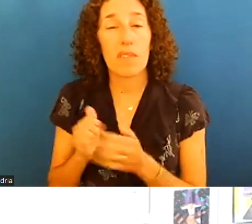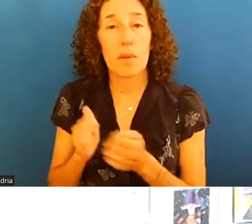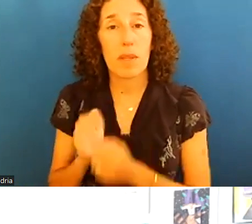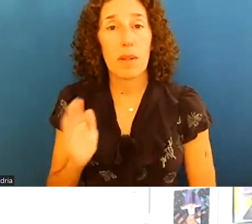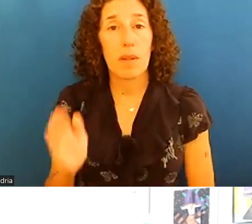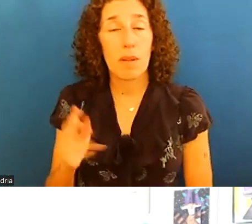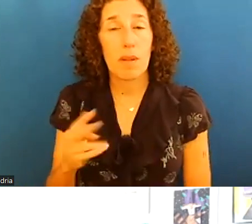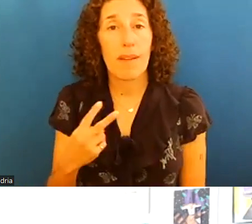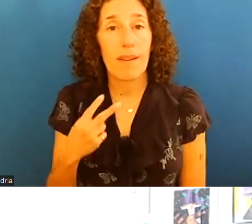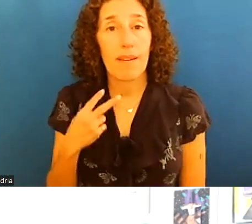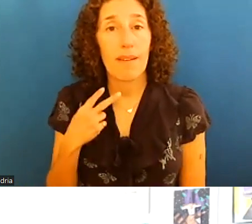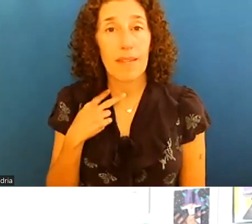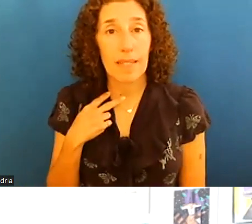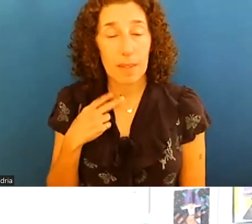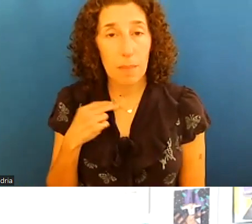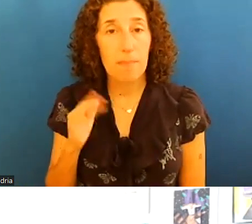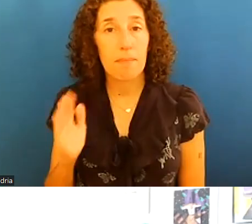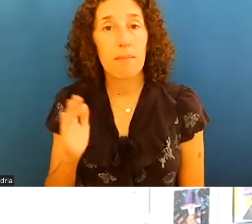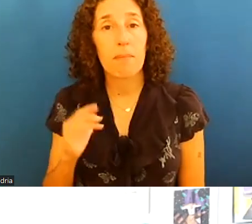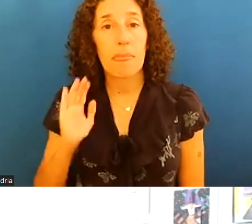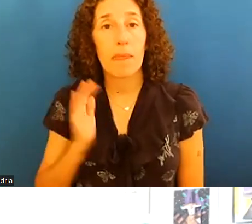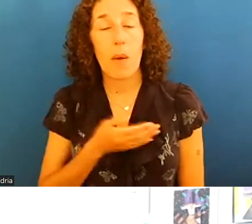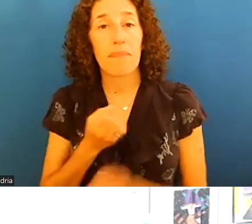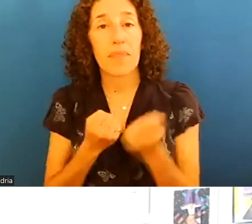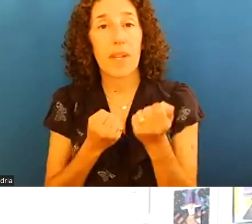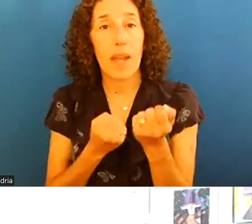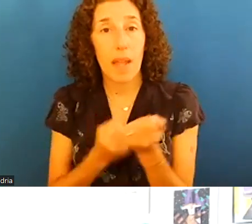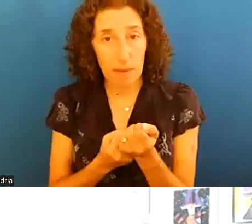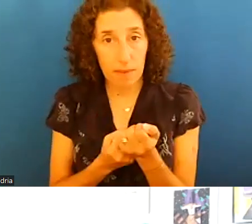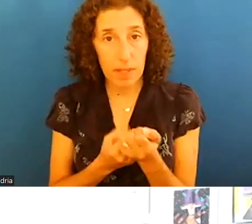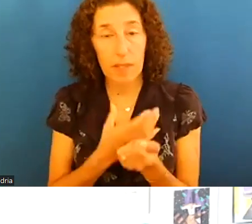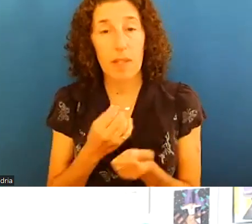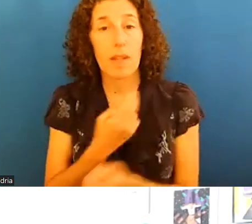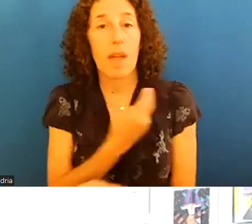conduit for the communication, whether it be for the